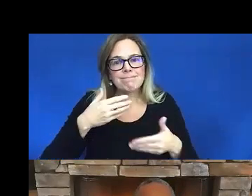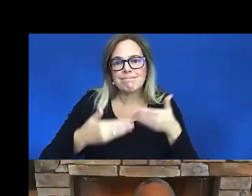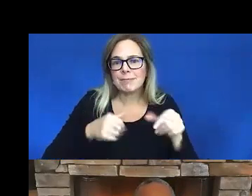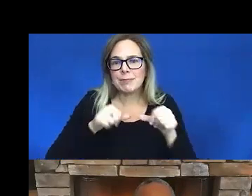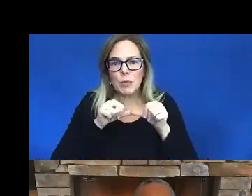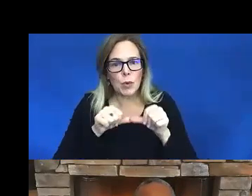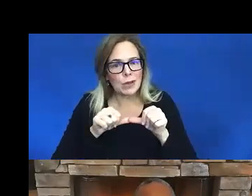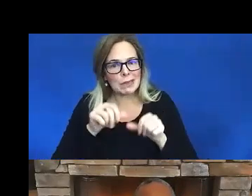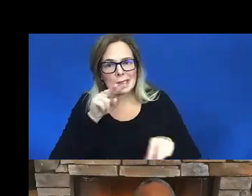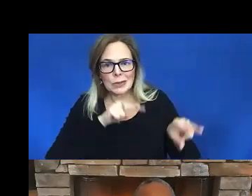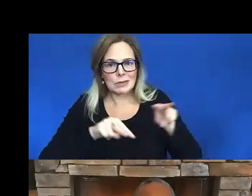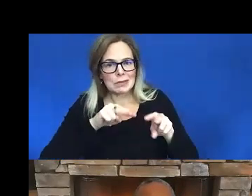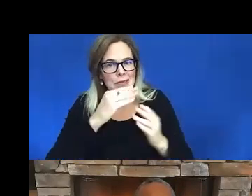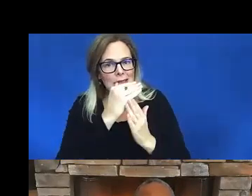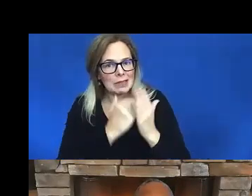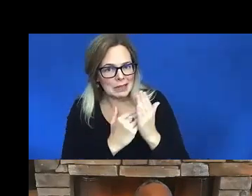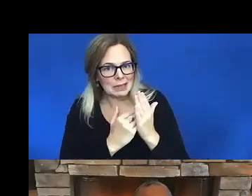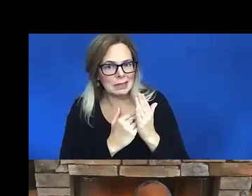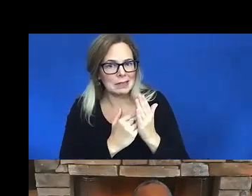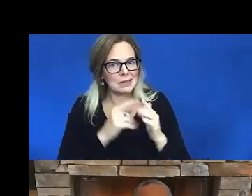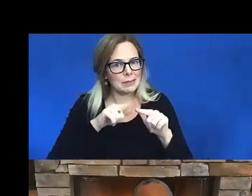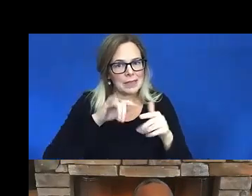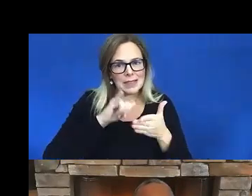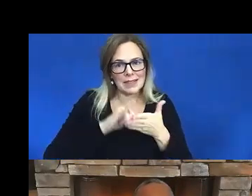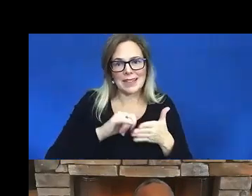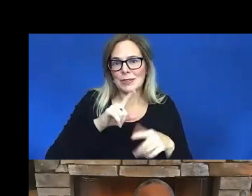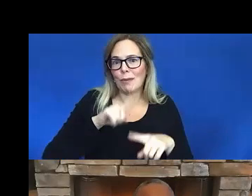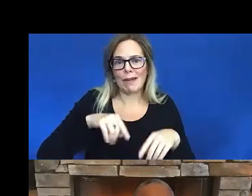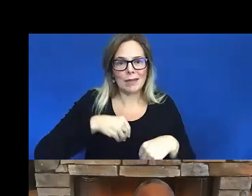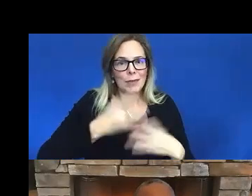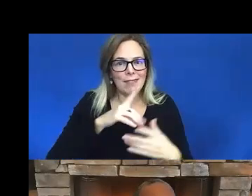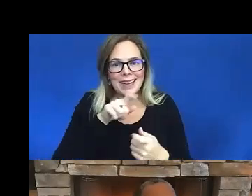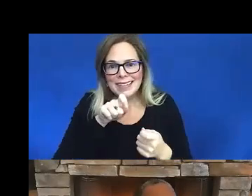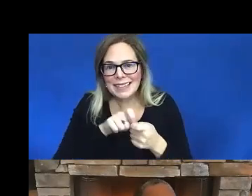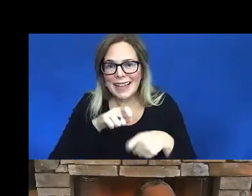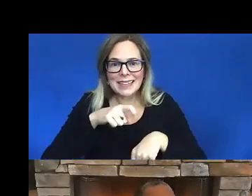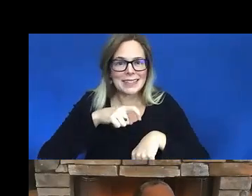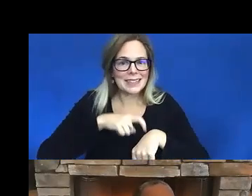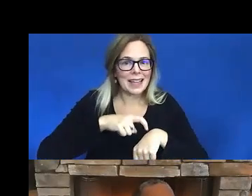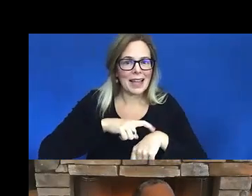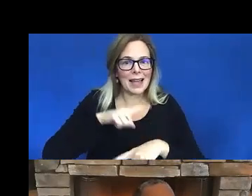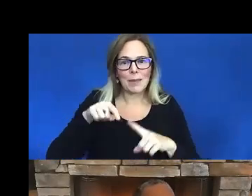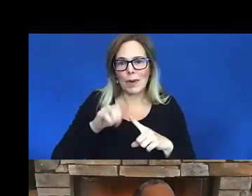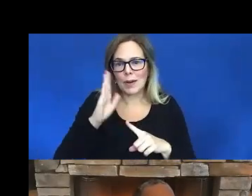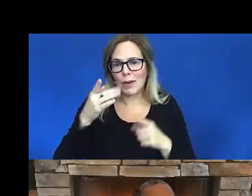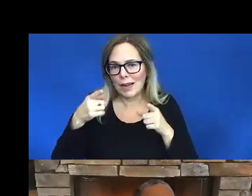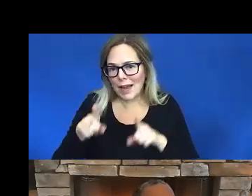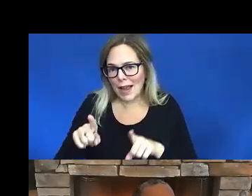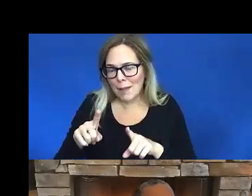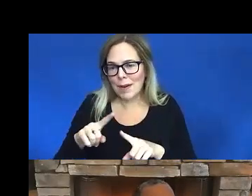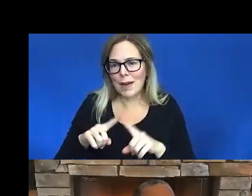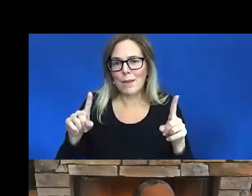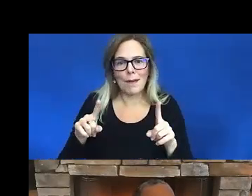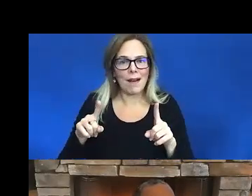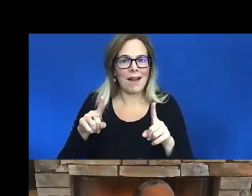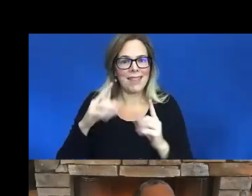that list based on it. So I can't give you an exact time when it's going to happen, but as the list, we